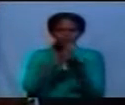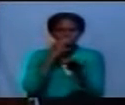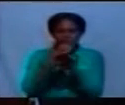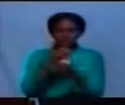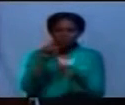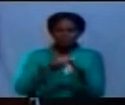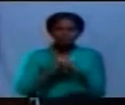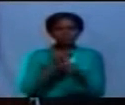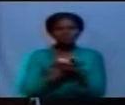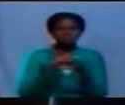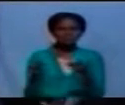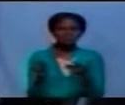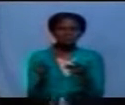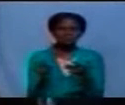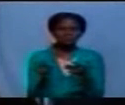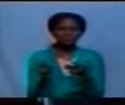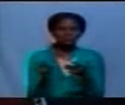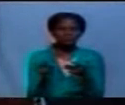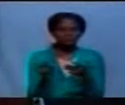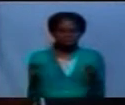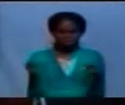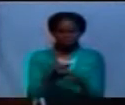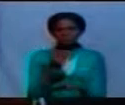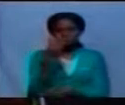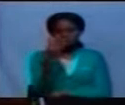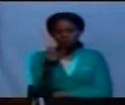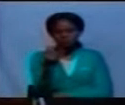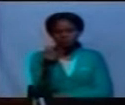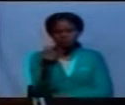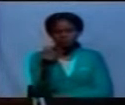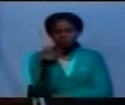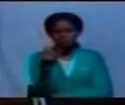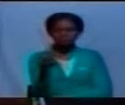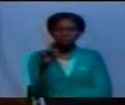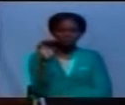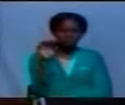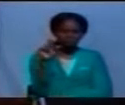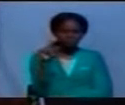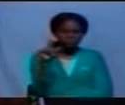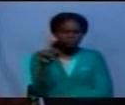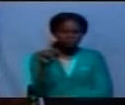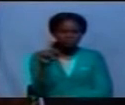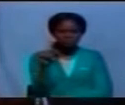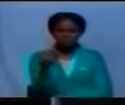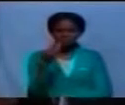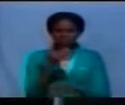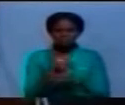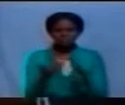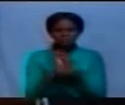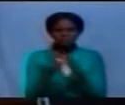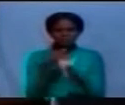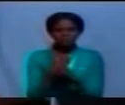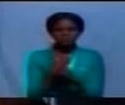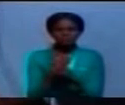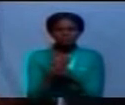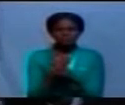week. Multiply that by 4 to give you 20 pockets. If you have saved and you're building, there'll be something you would point at to